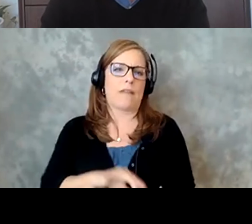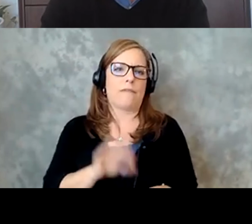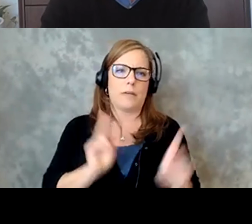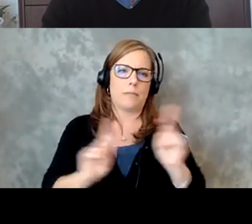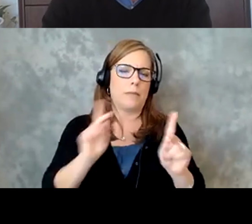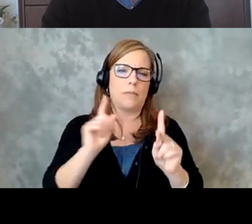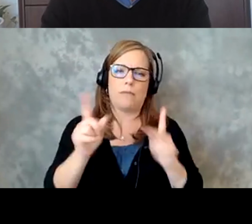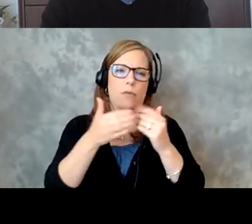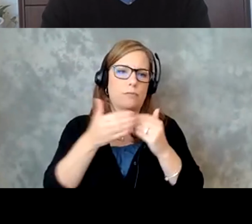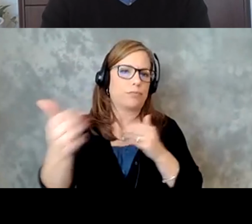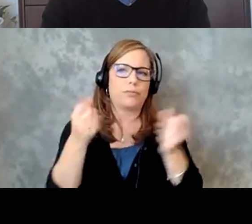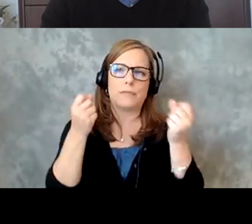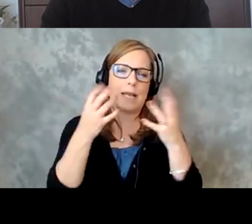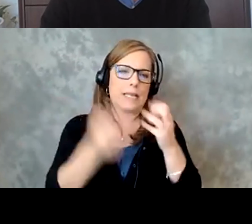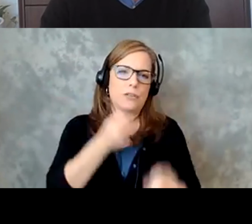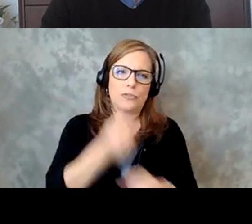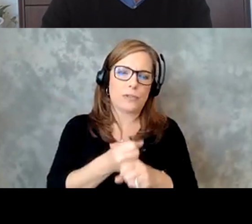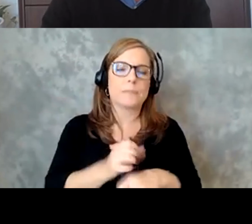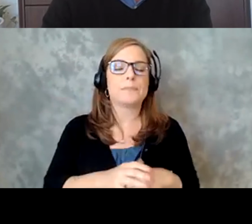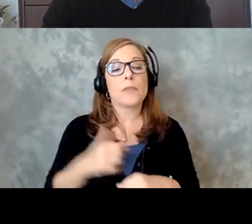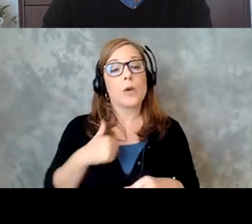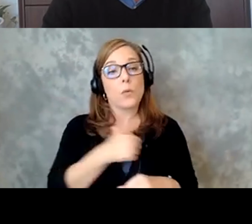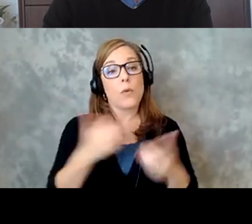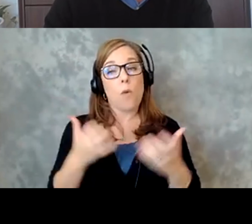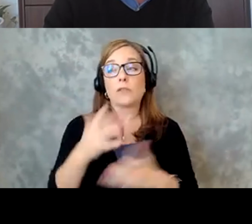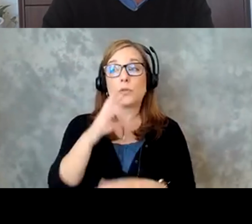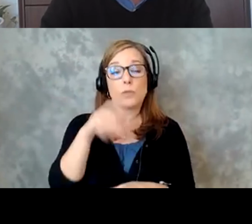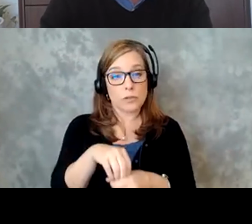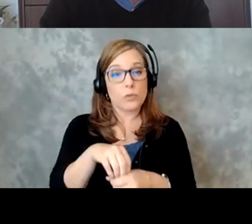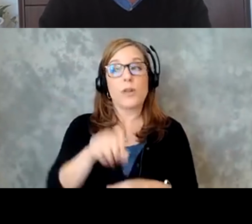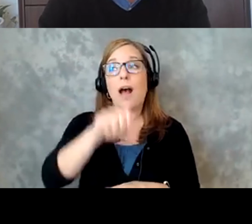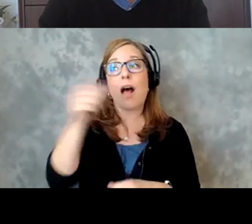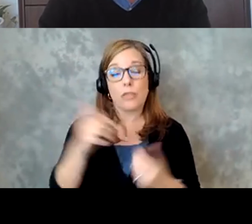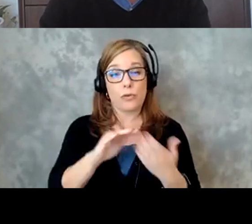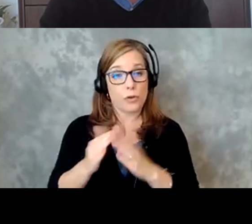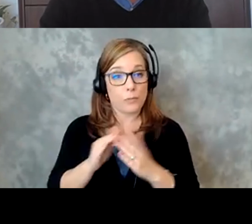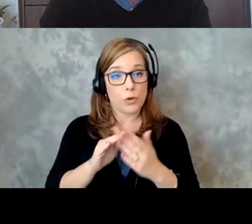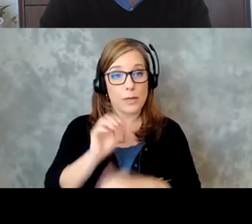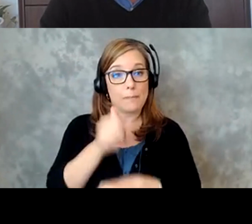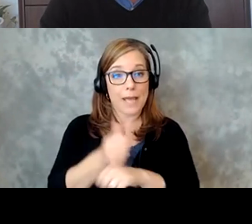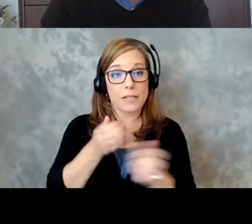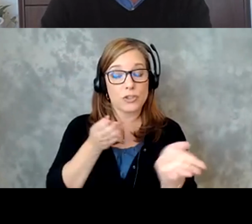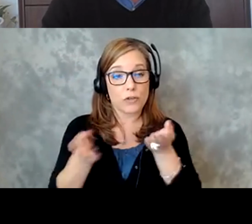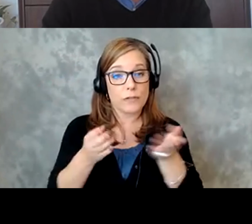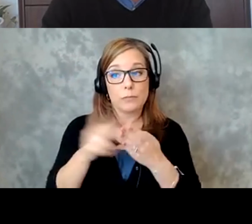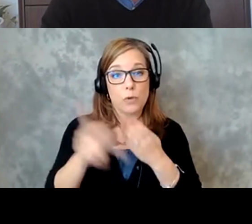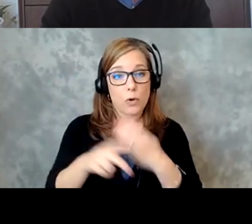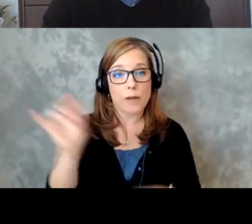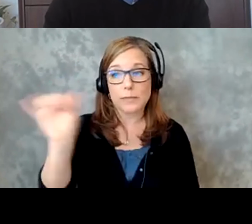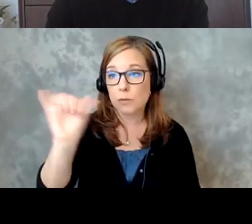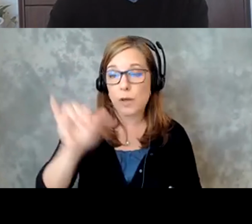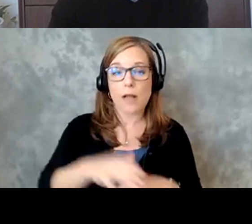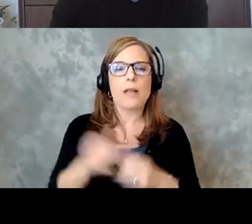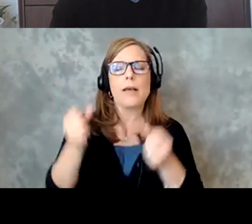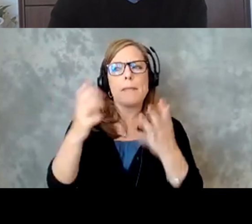need to work on integrating or involving other community-based service programs. Many of